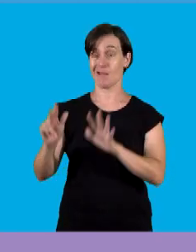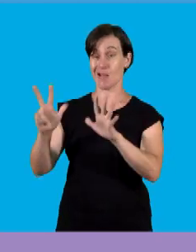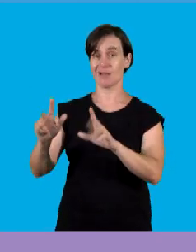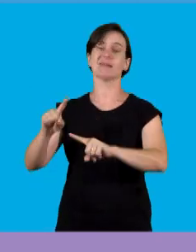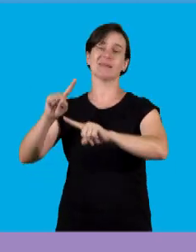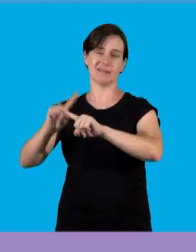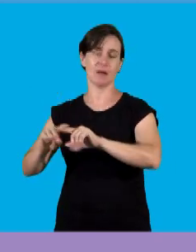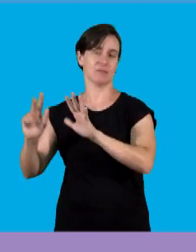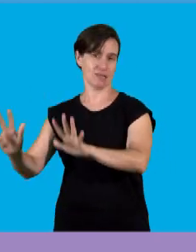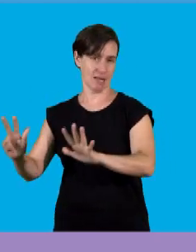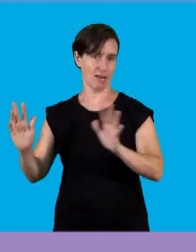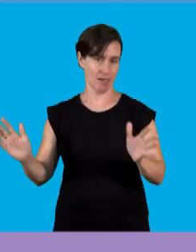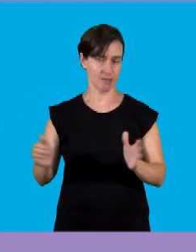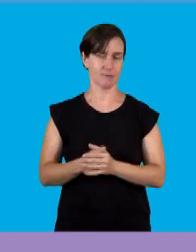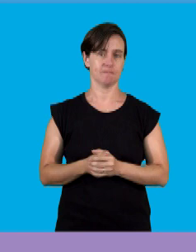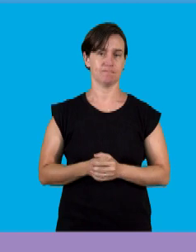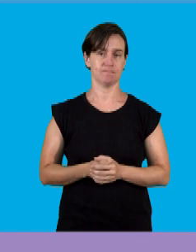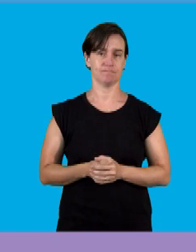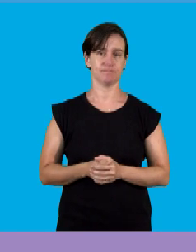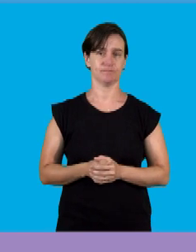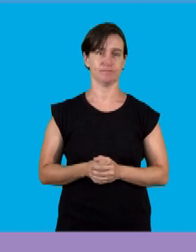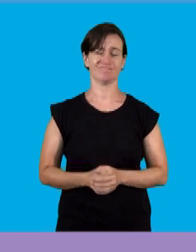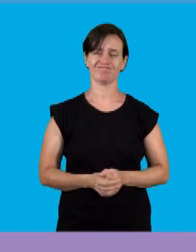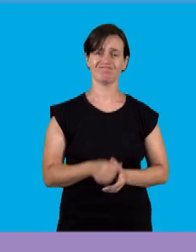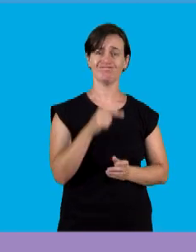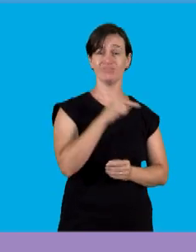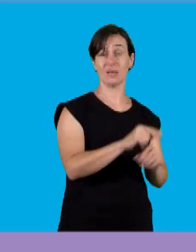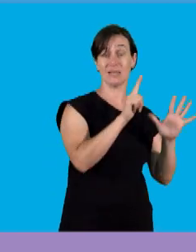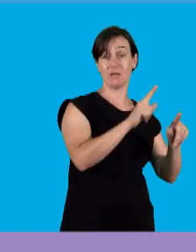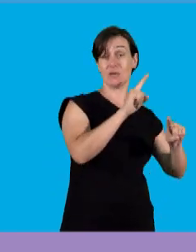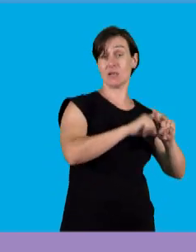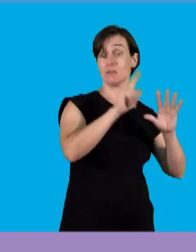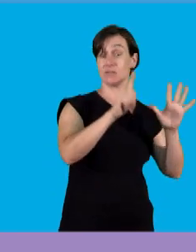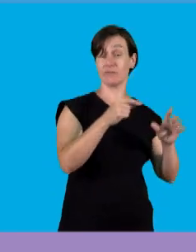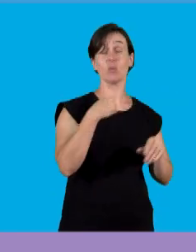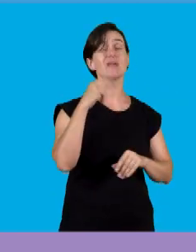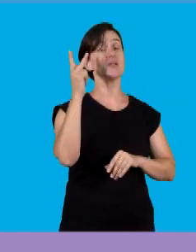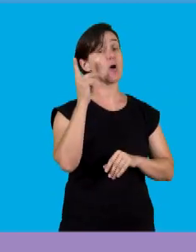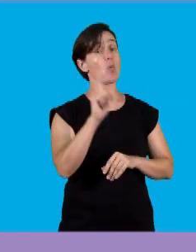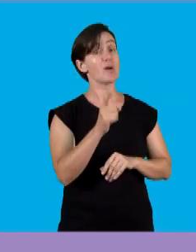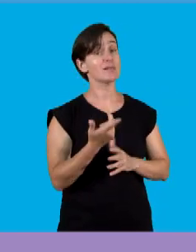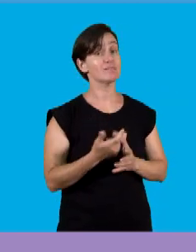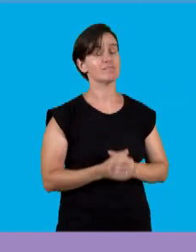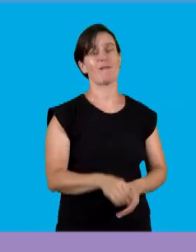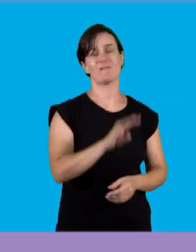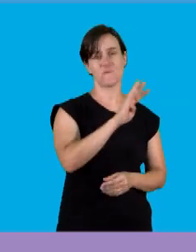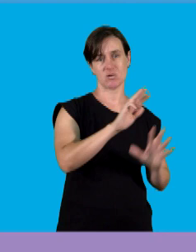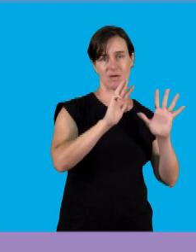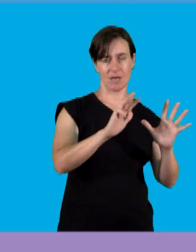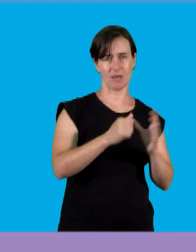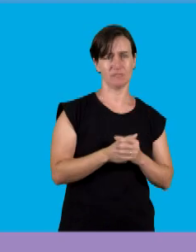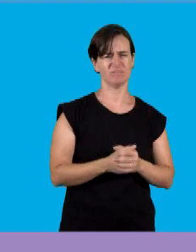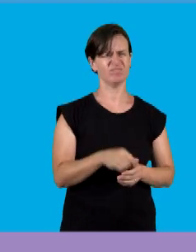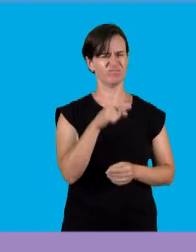8 multiplied by an 8. So 7 multiplied by 7 we know is